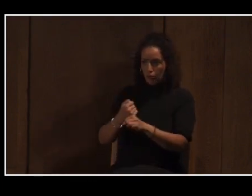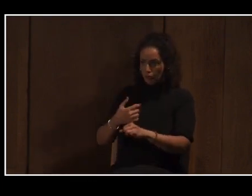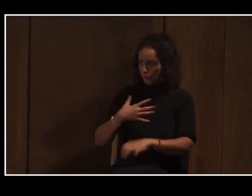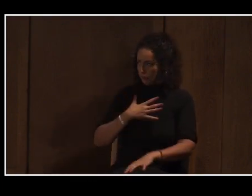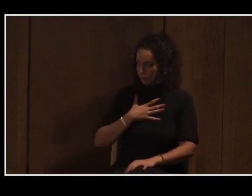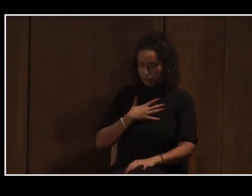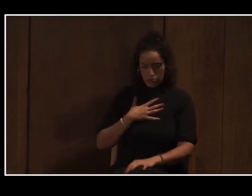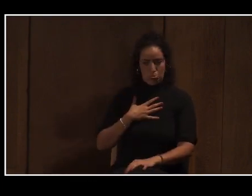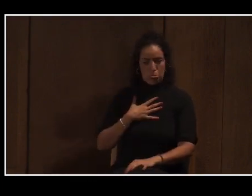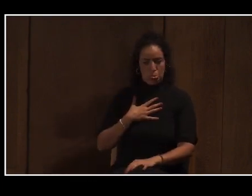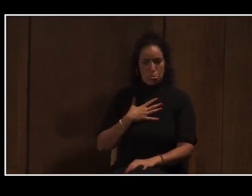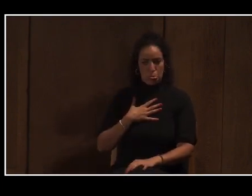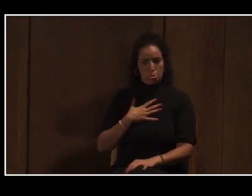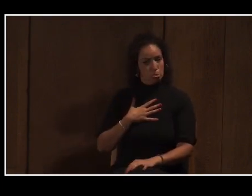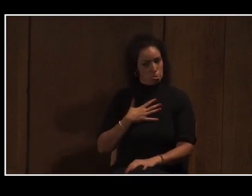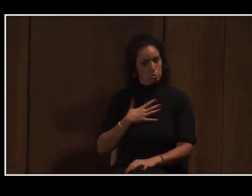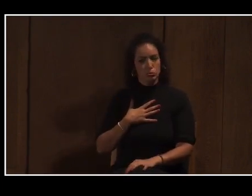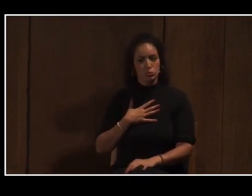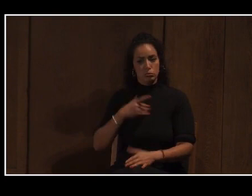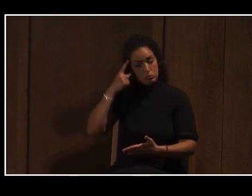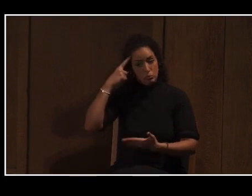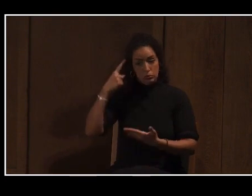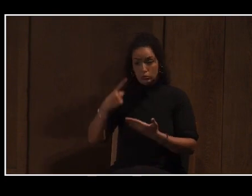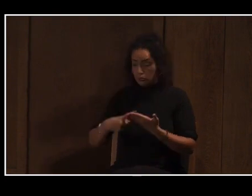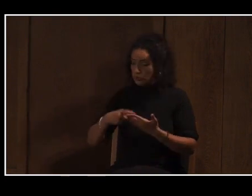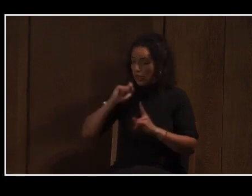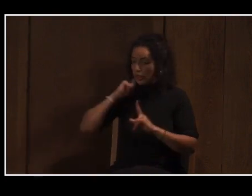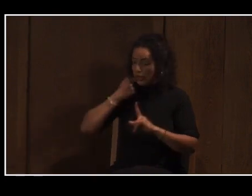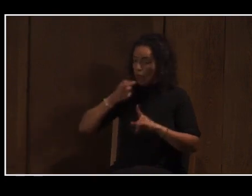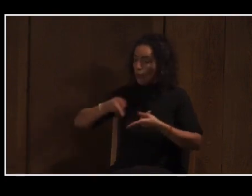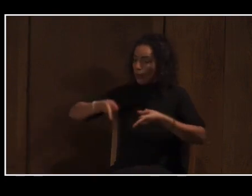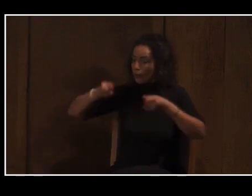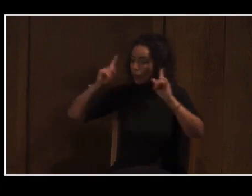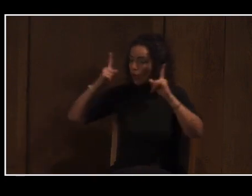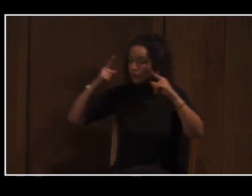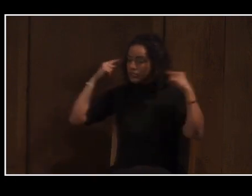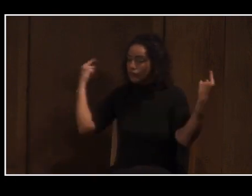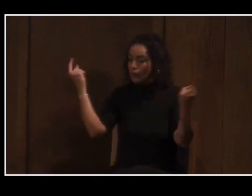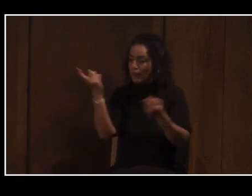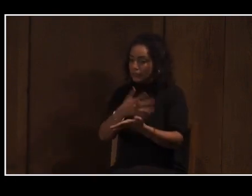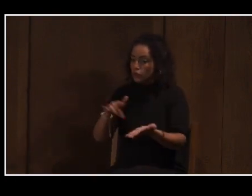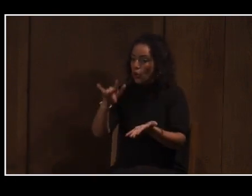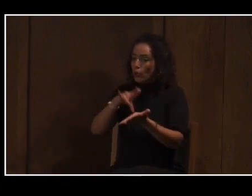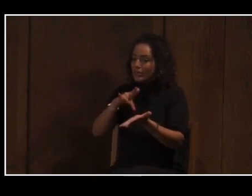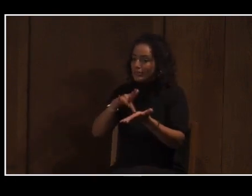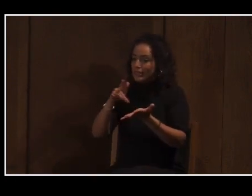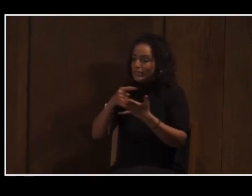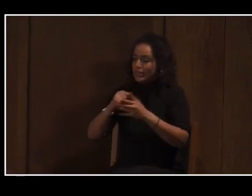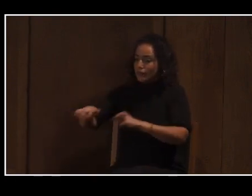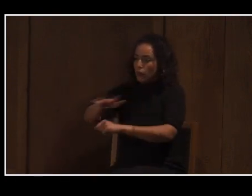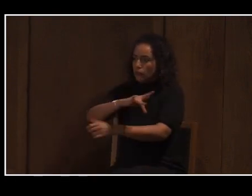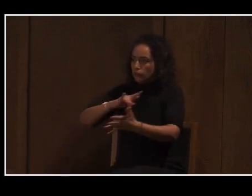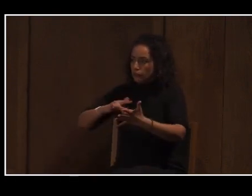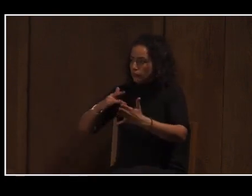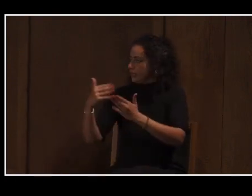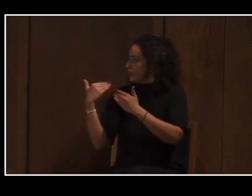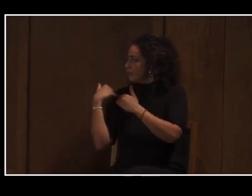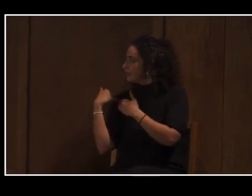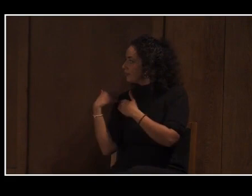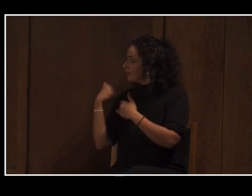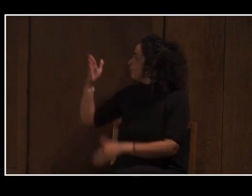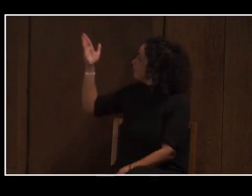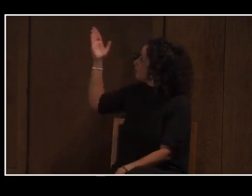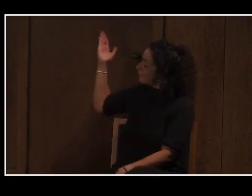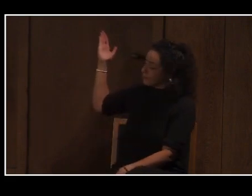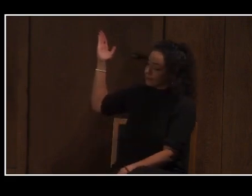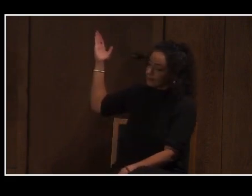I decided I would become the chief creative officer for Mexico City. And as such, I headed Laboratorio para la Ciudad, which